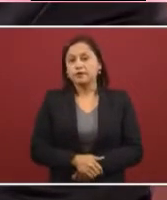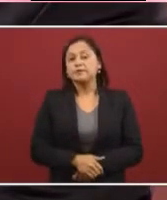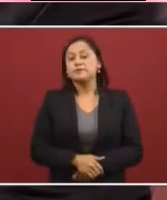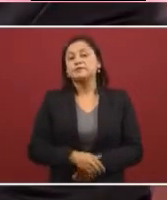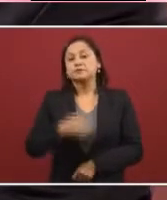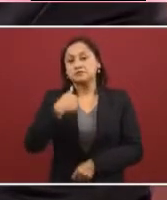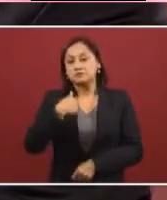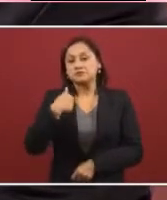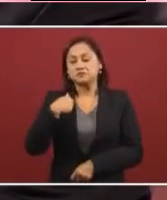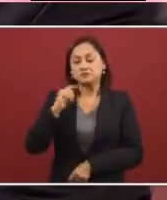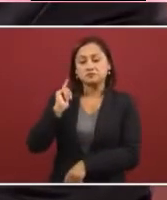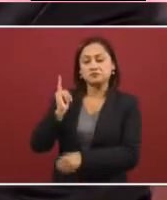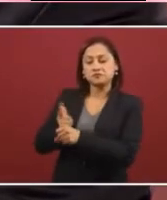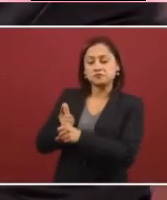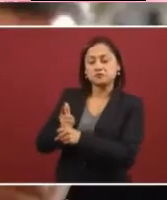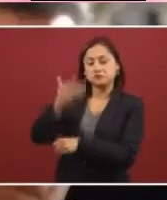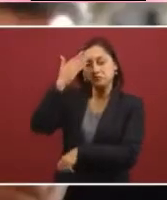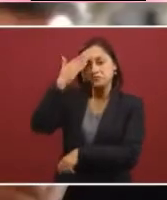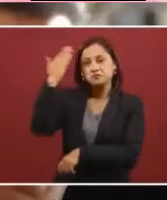the information